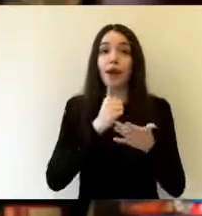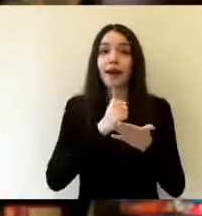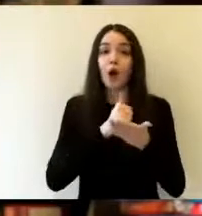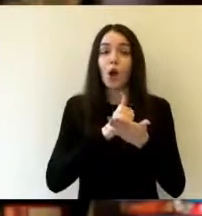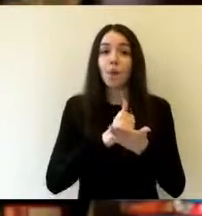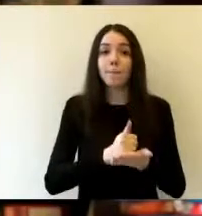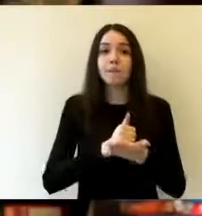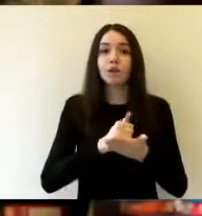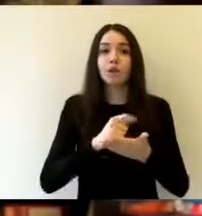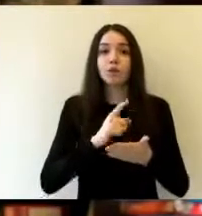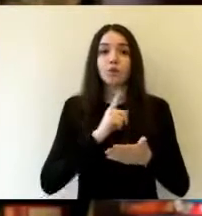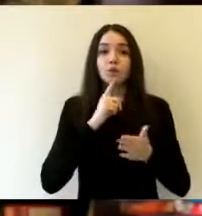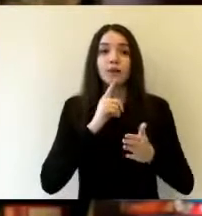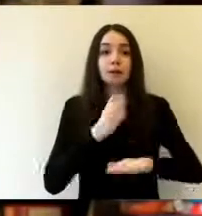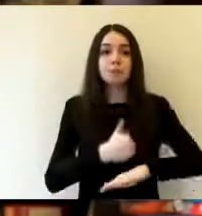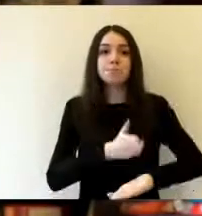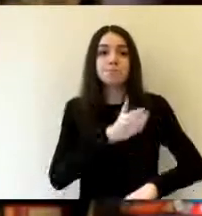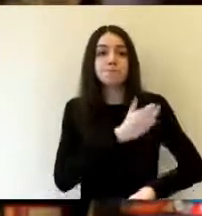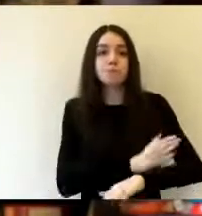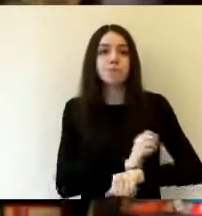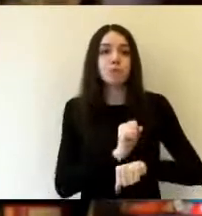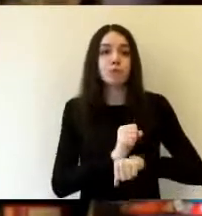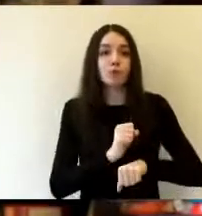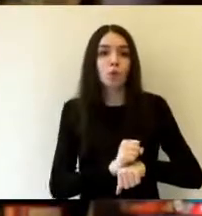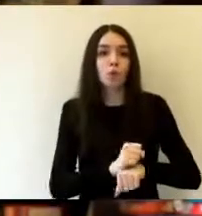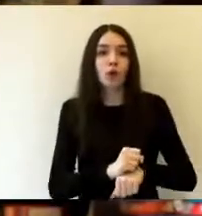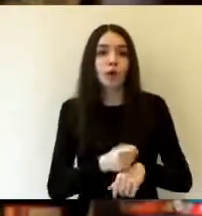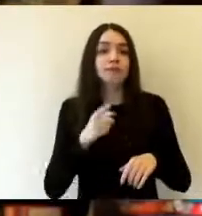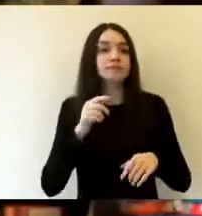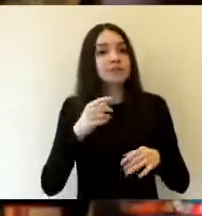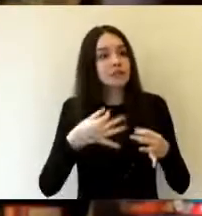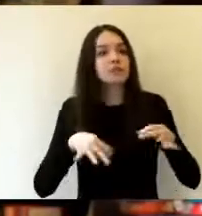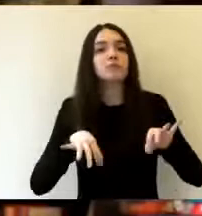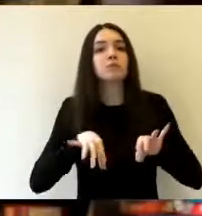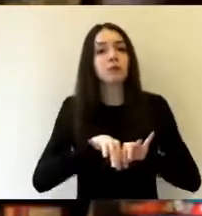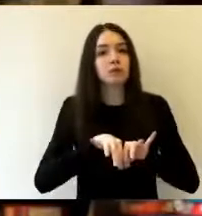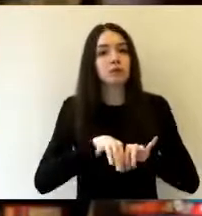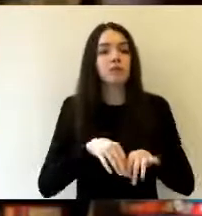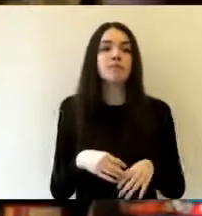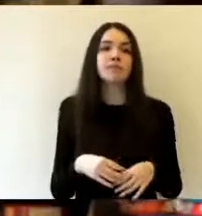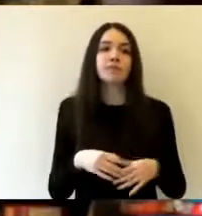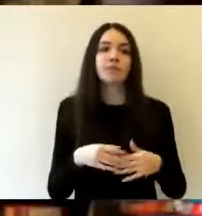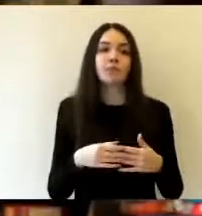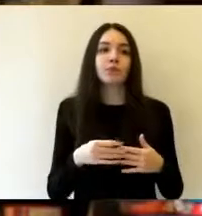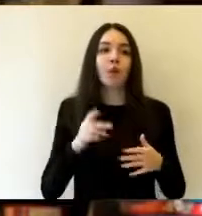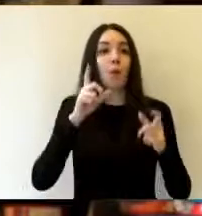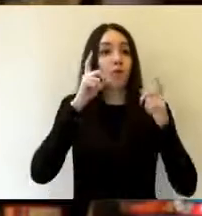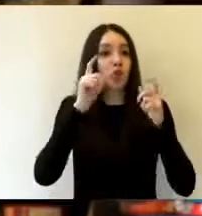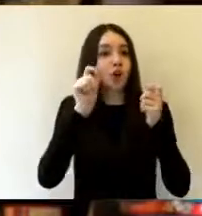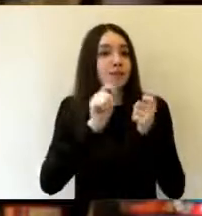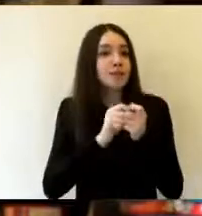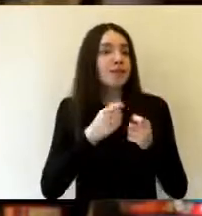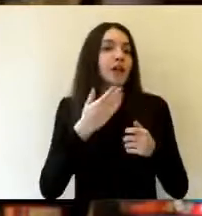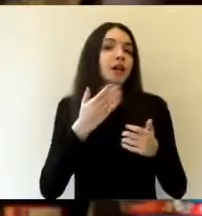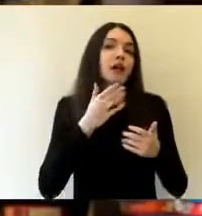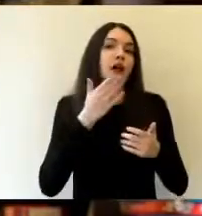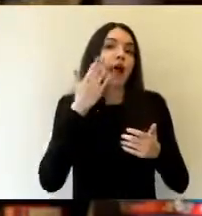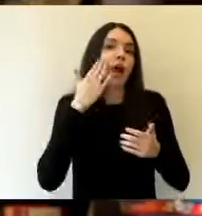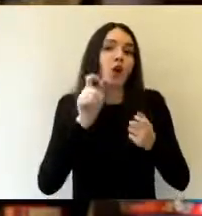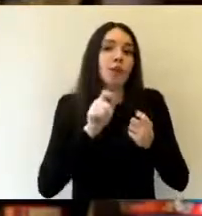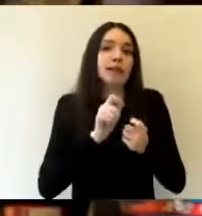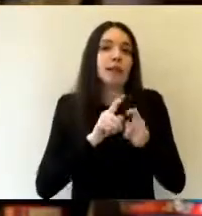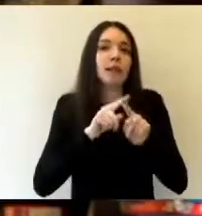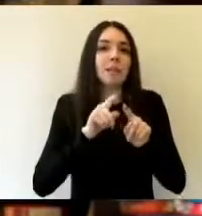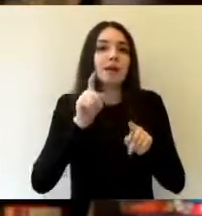know, and it might be, and I don't, as it applies to photography, I'm not really sure, but something that can in some way enhance the work that you want